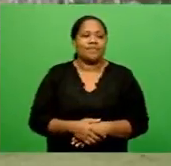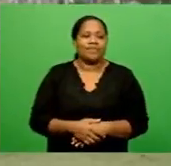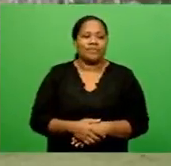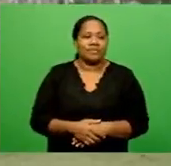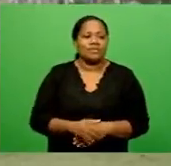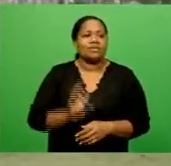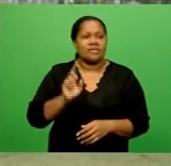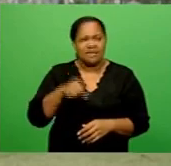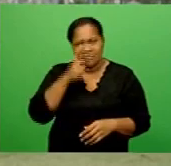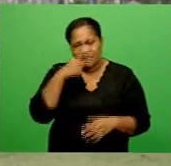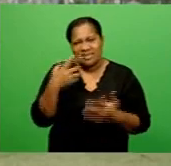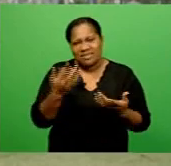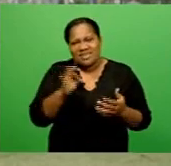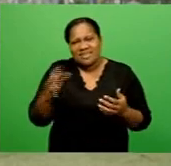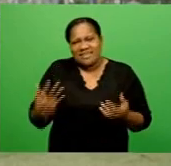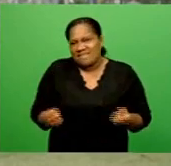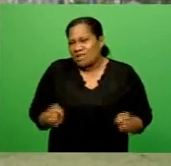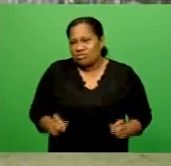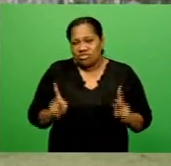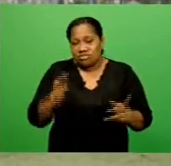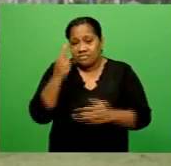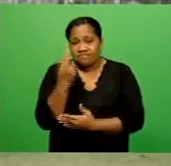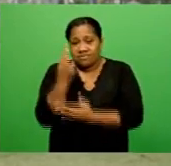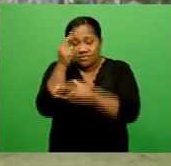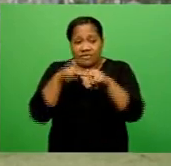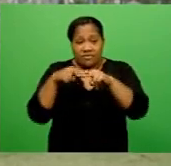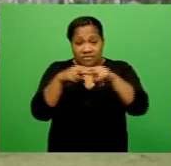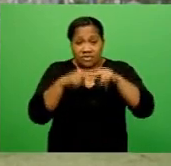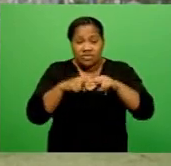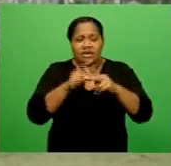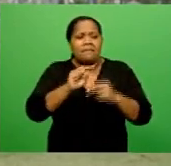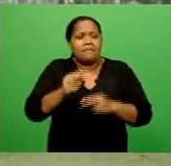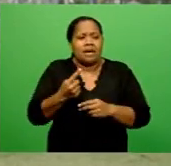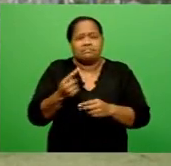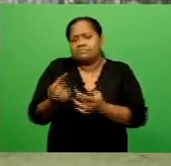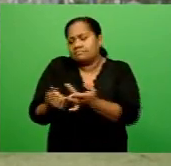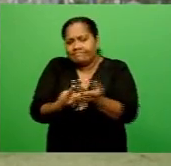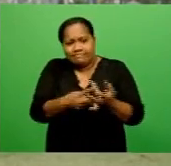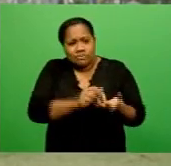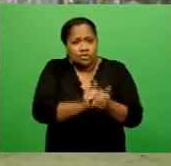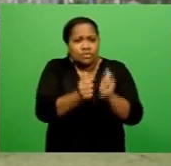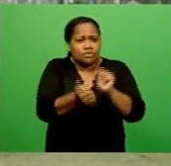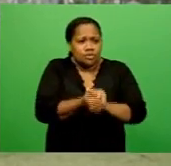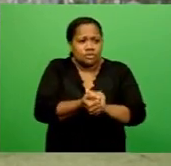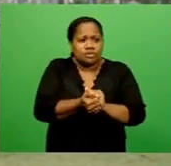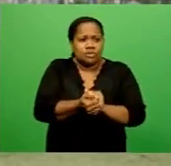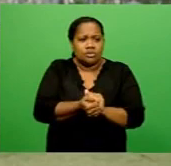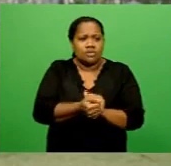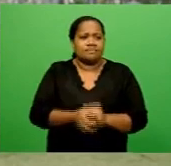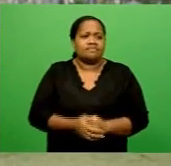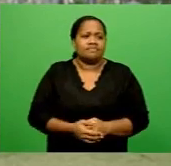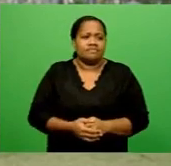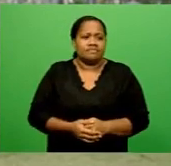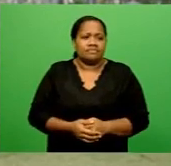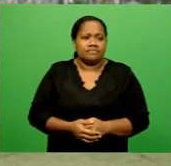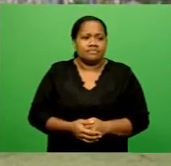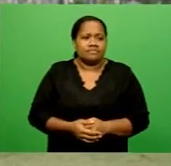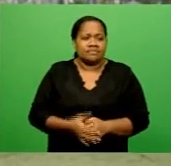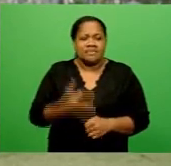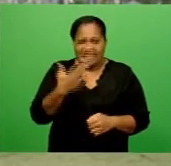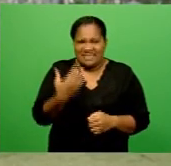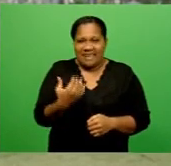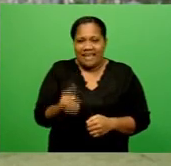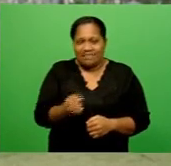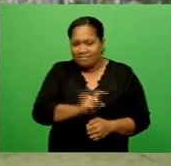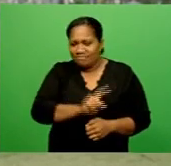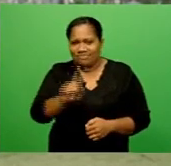represent Fiji, in the playing arena, but some have, in other sports they have ascended to in terms of administration, and